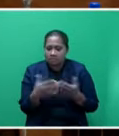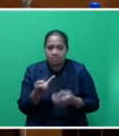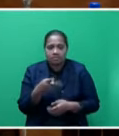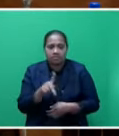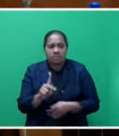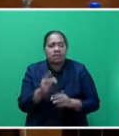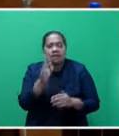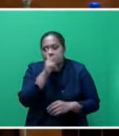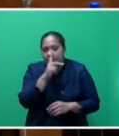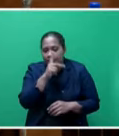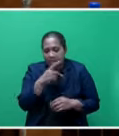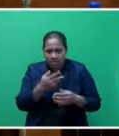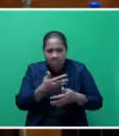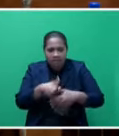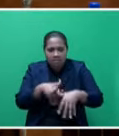public